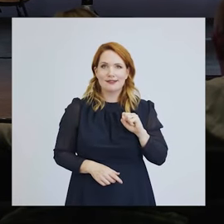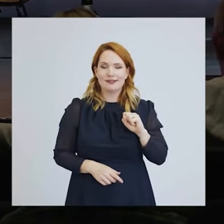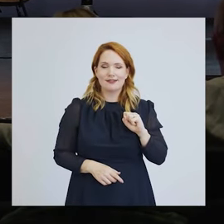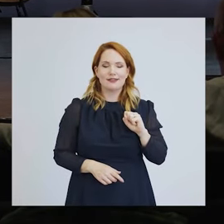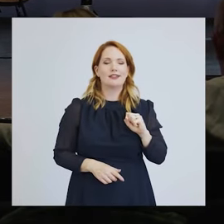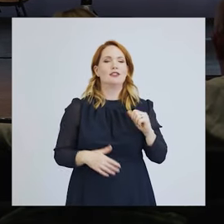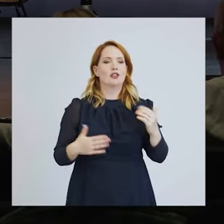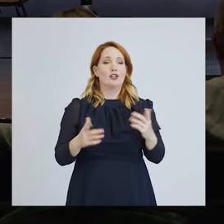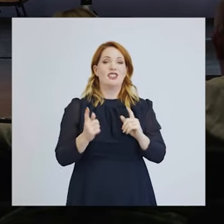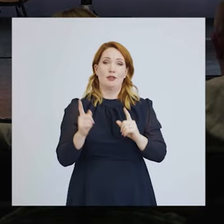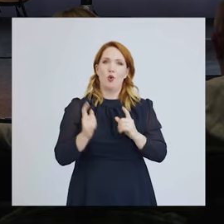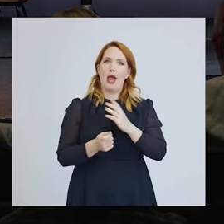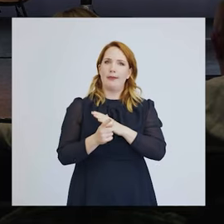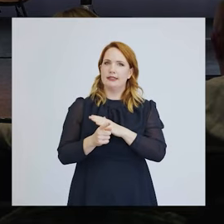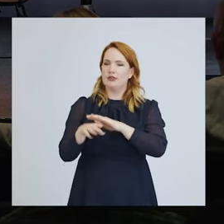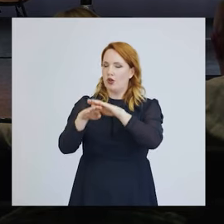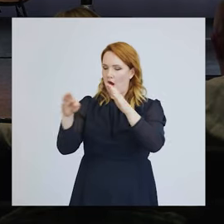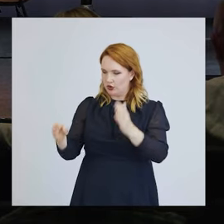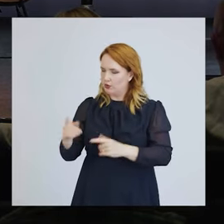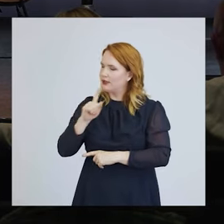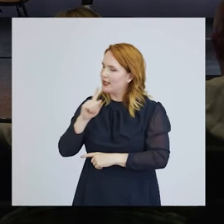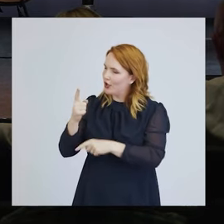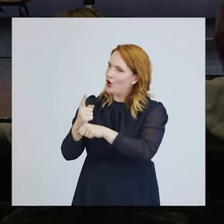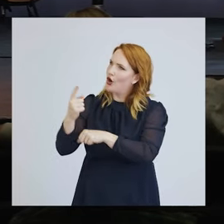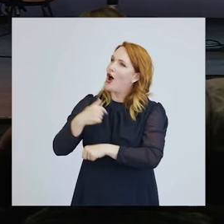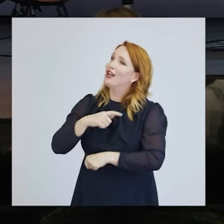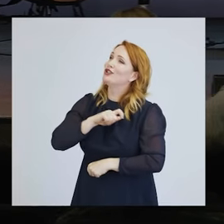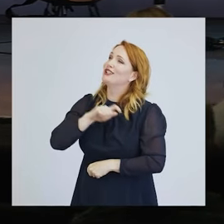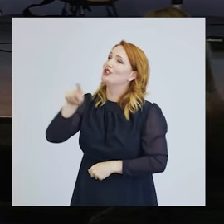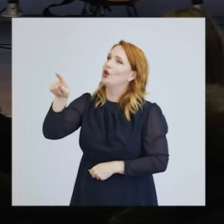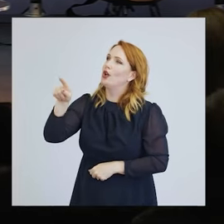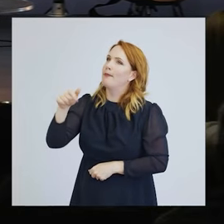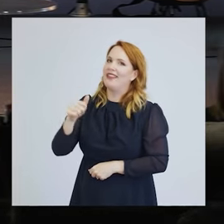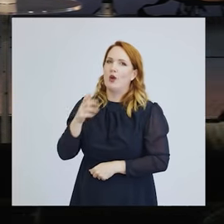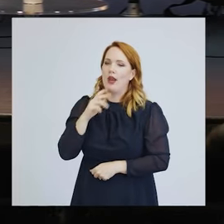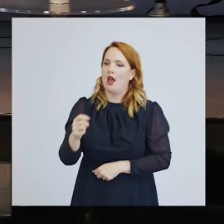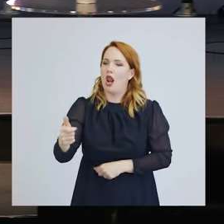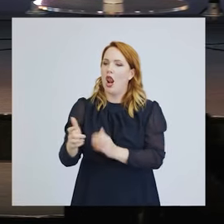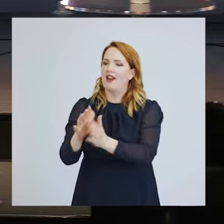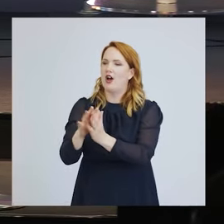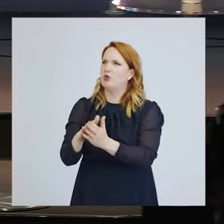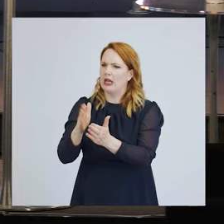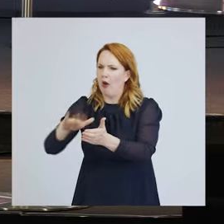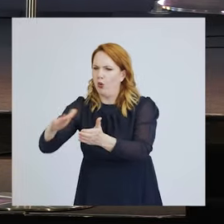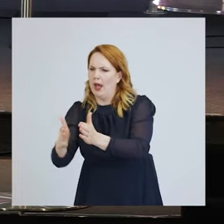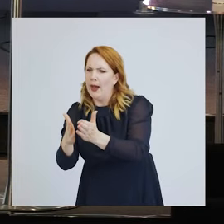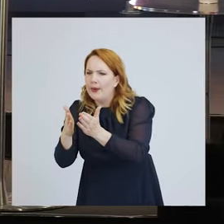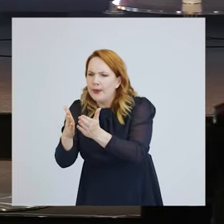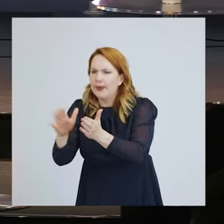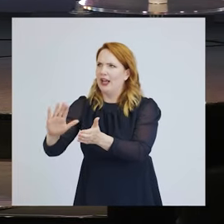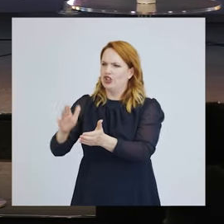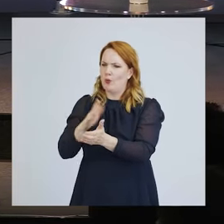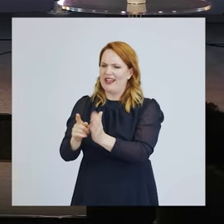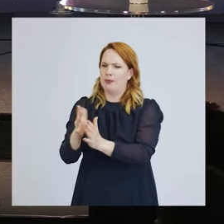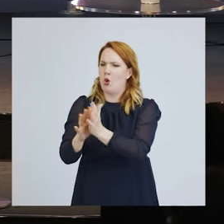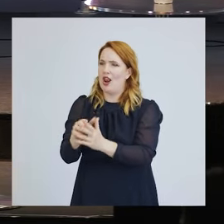It burns. You can't take it back. And yet so often what we do is we come to the altar and God say, God, I trust you. And then as soon as